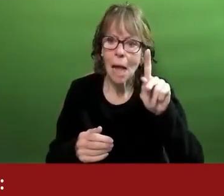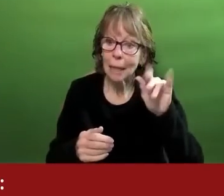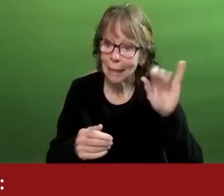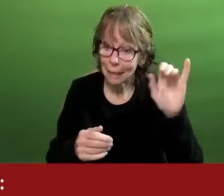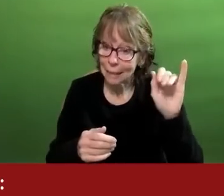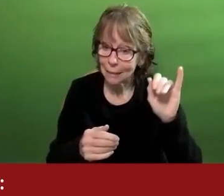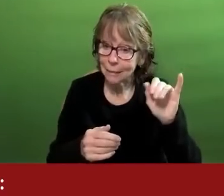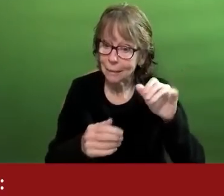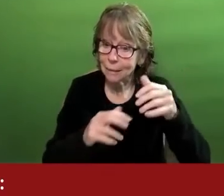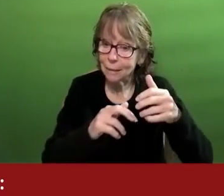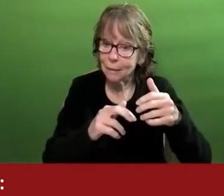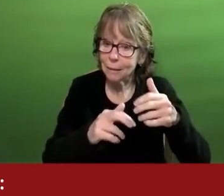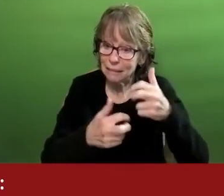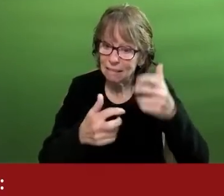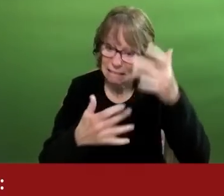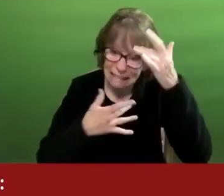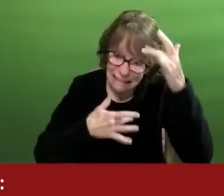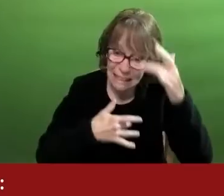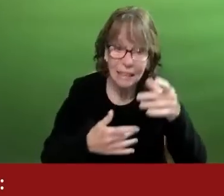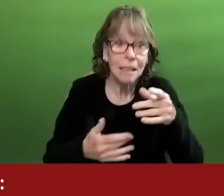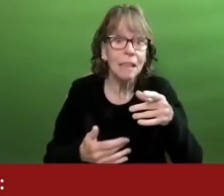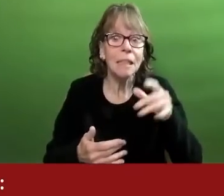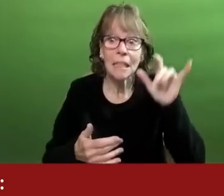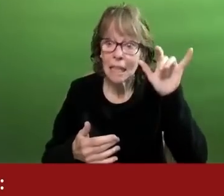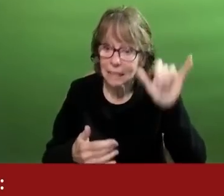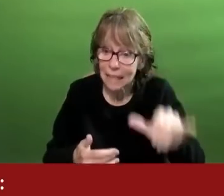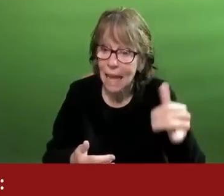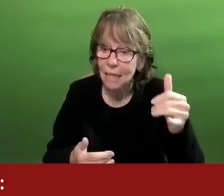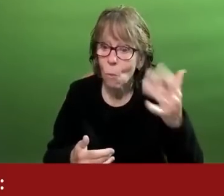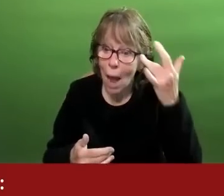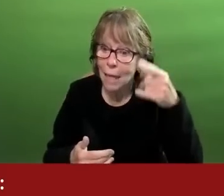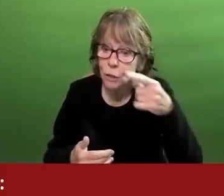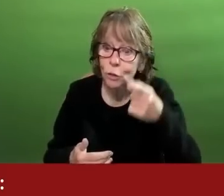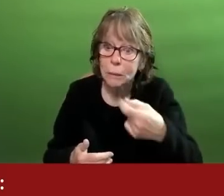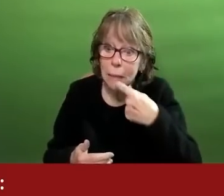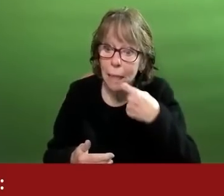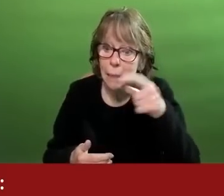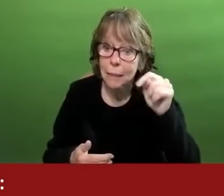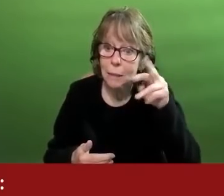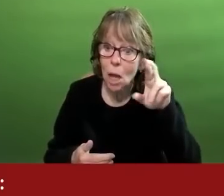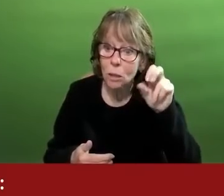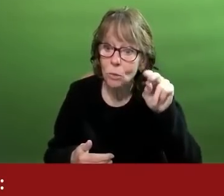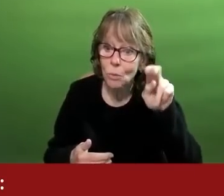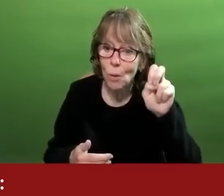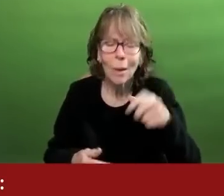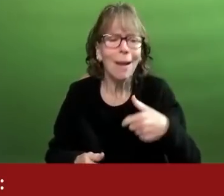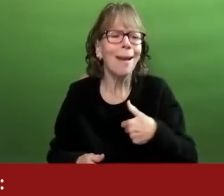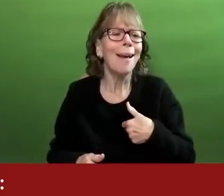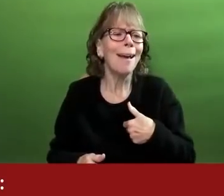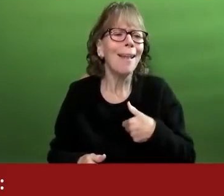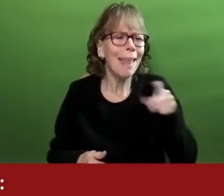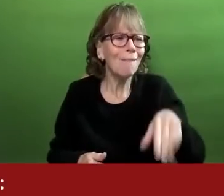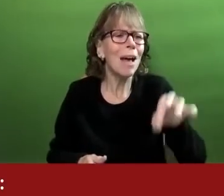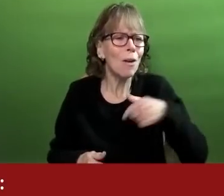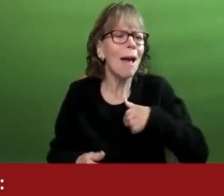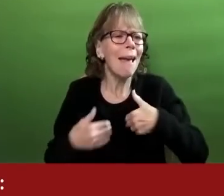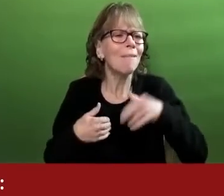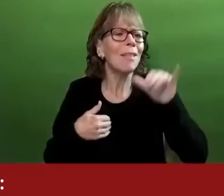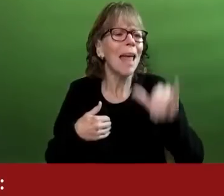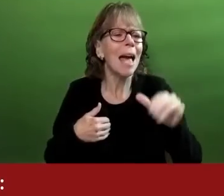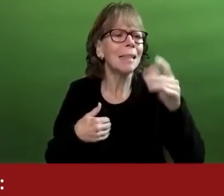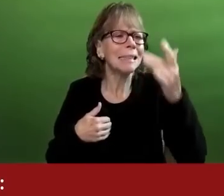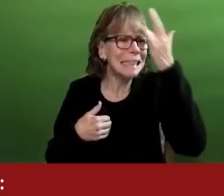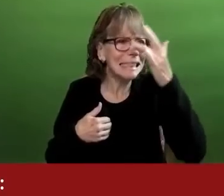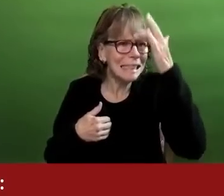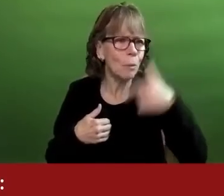taking testosterone. I was 2 when I had Kawasaki's disease. I was not taking testosterone. I had to undergo